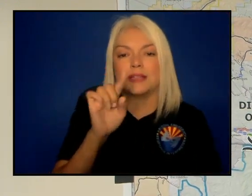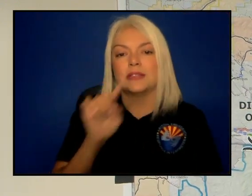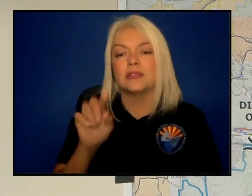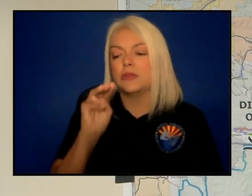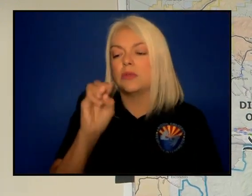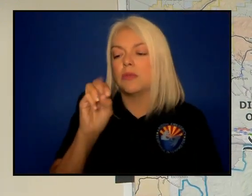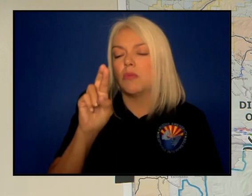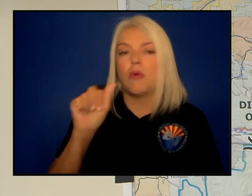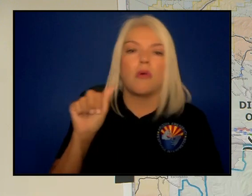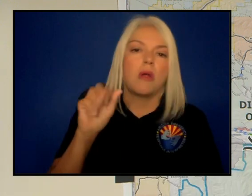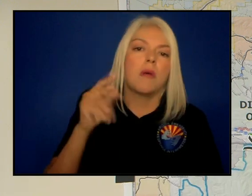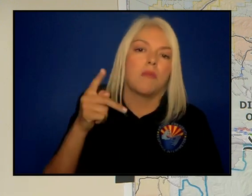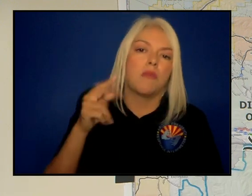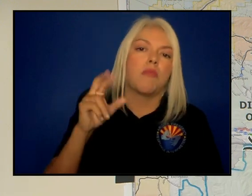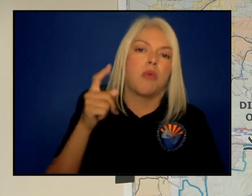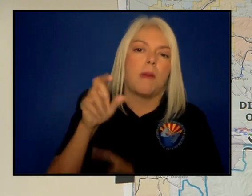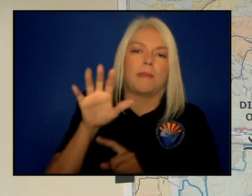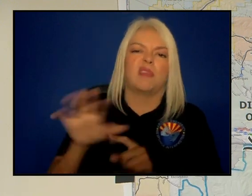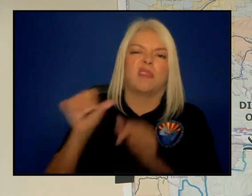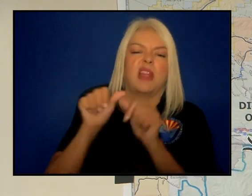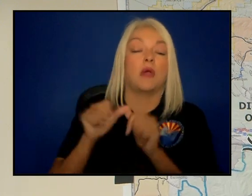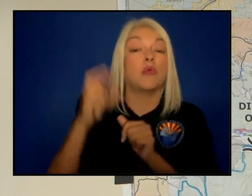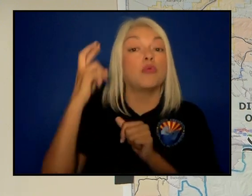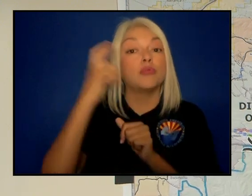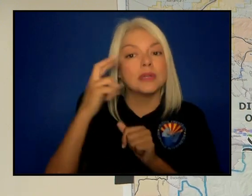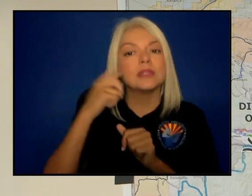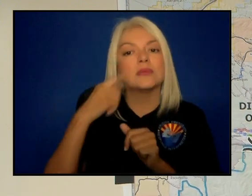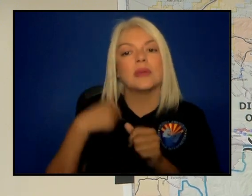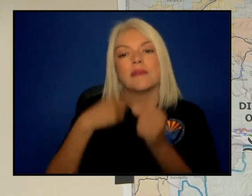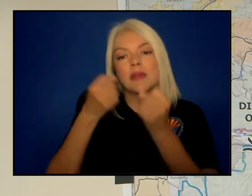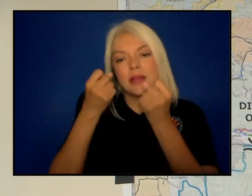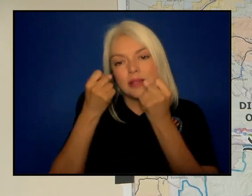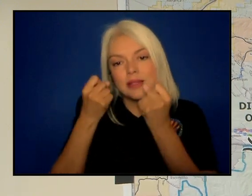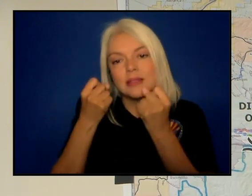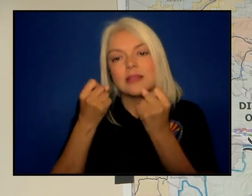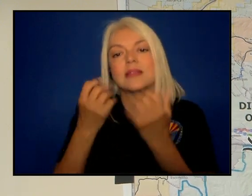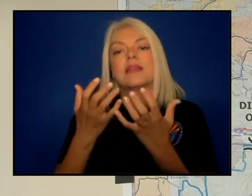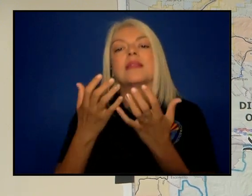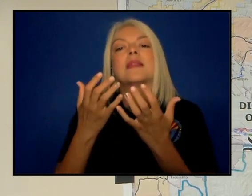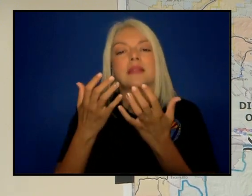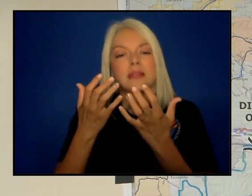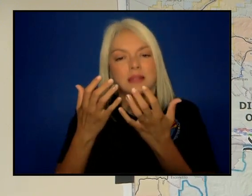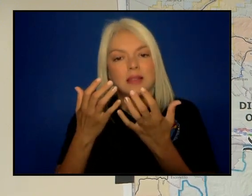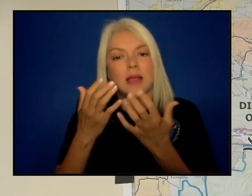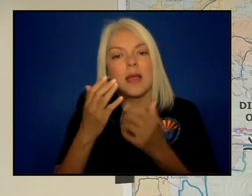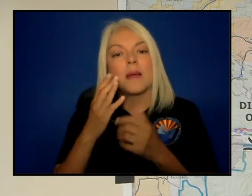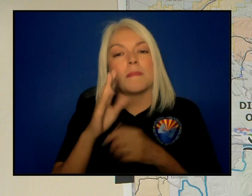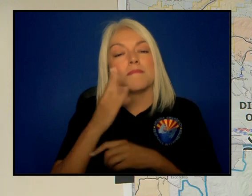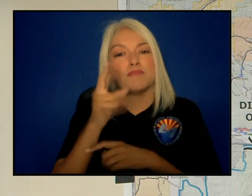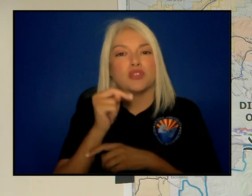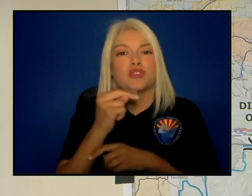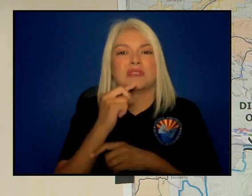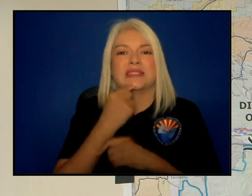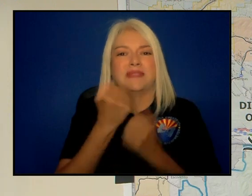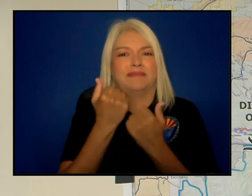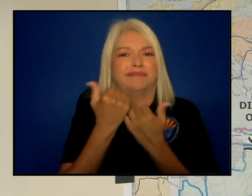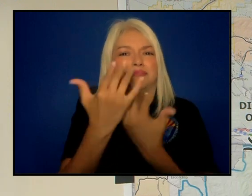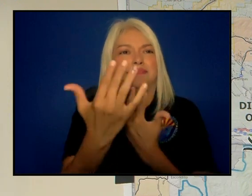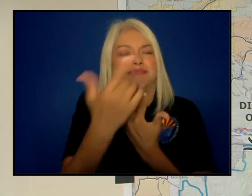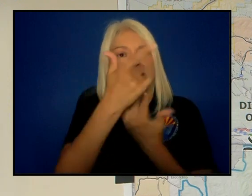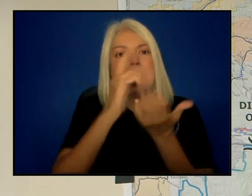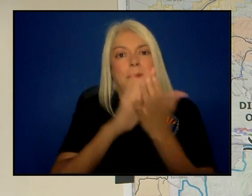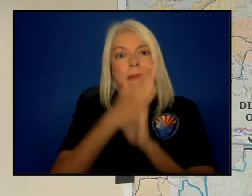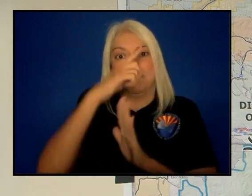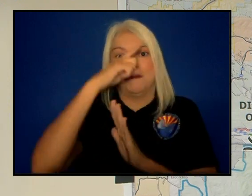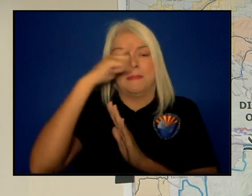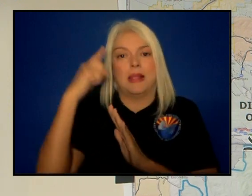reason for that is because we do have a lot of very moderate to high burn severity across a lot of these areas. The